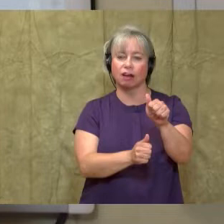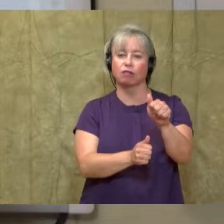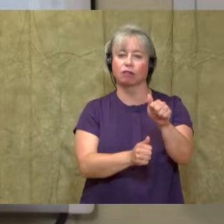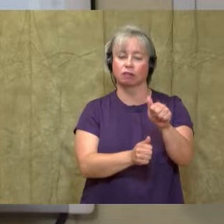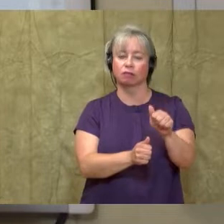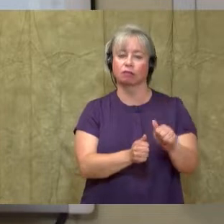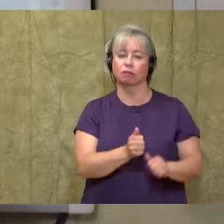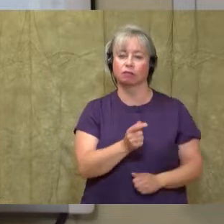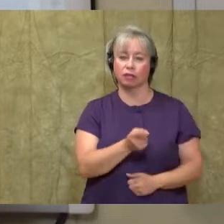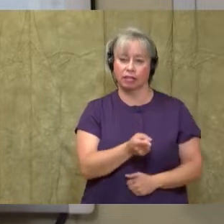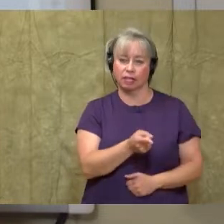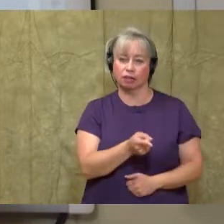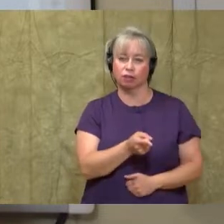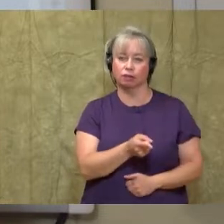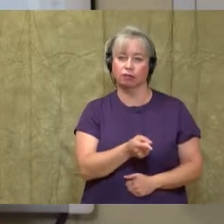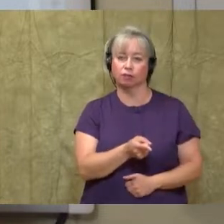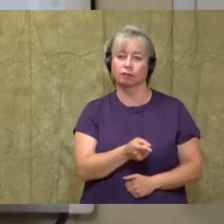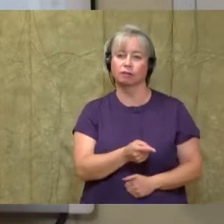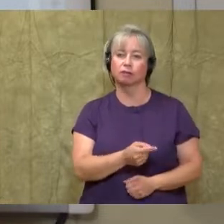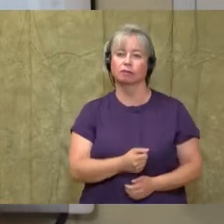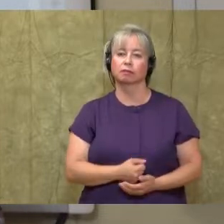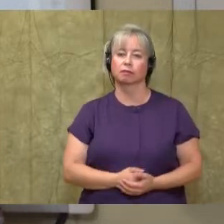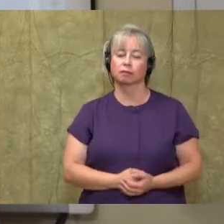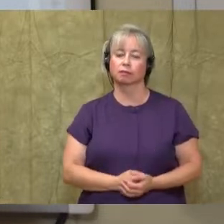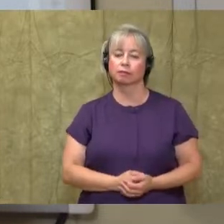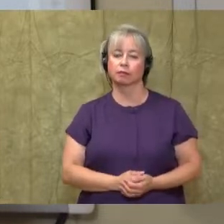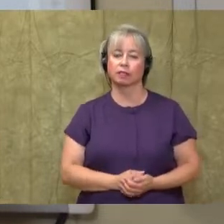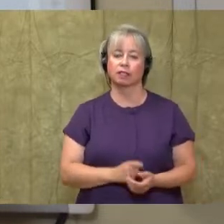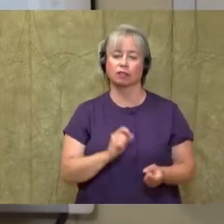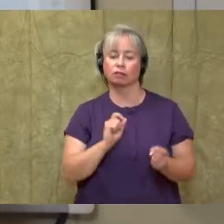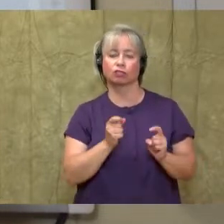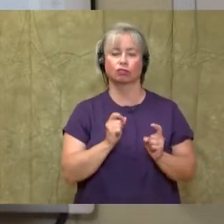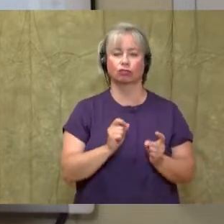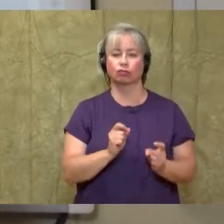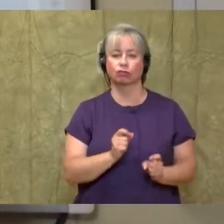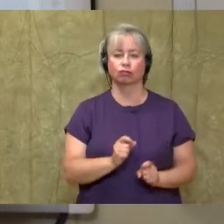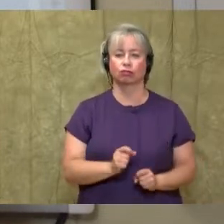where we were calculating. You know what, I'm going to fix that just a little bit